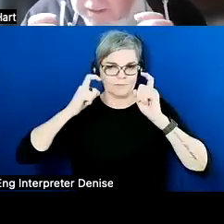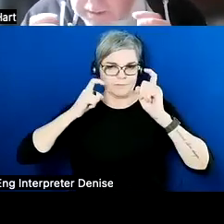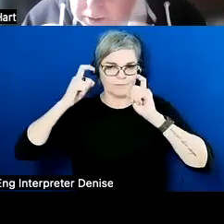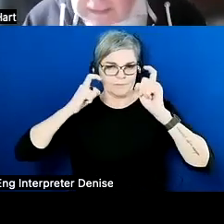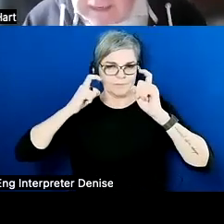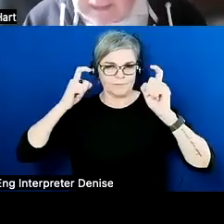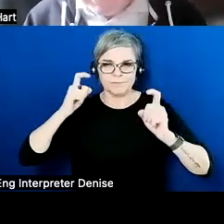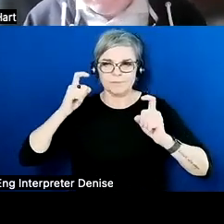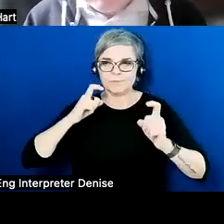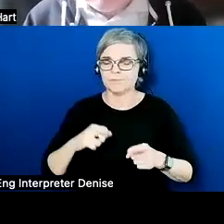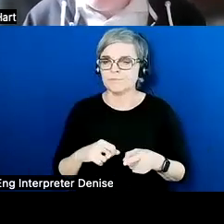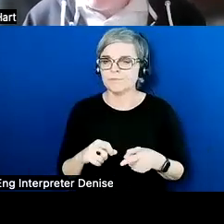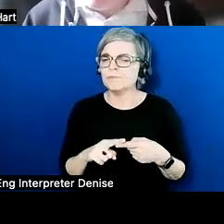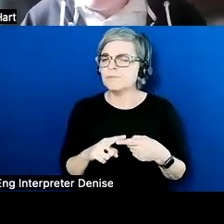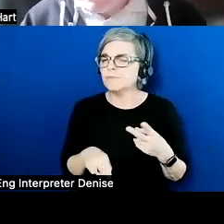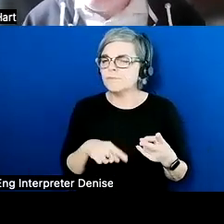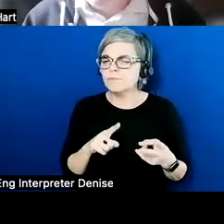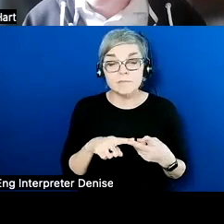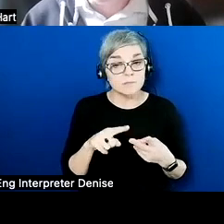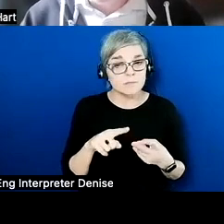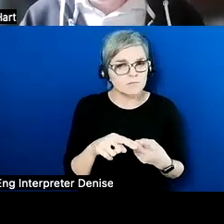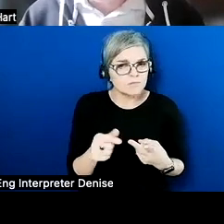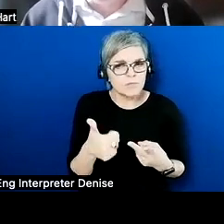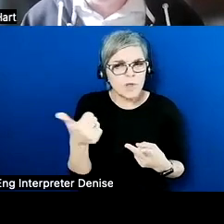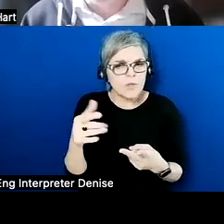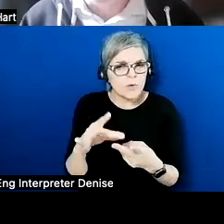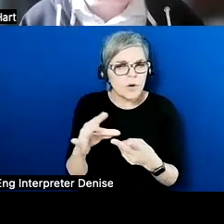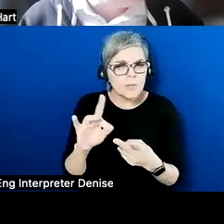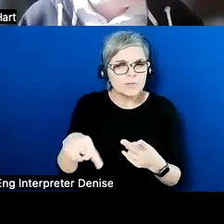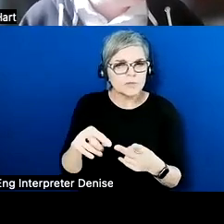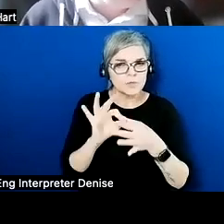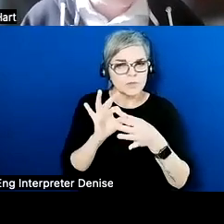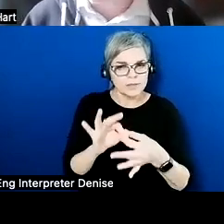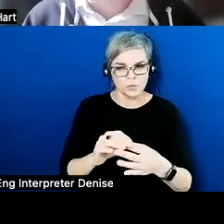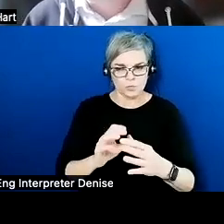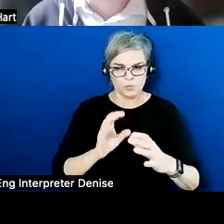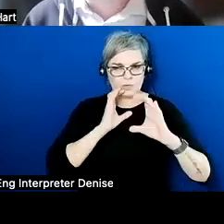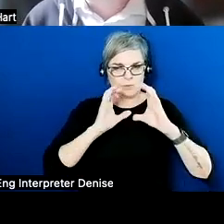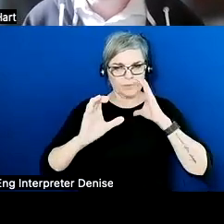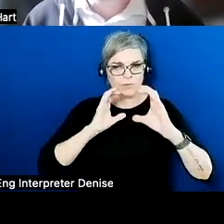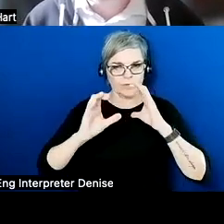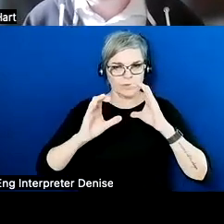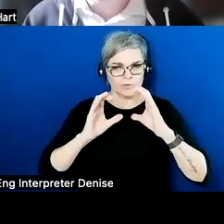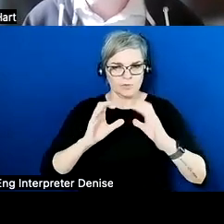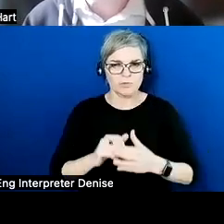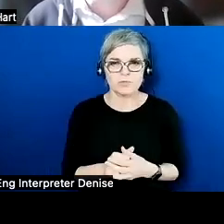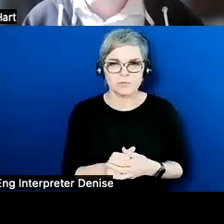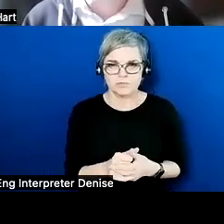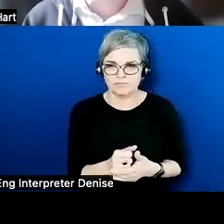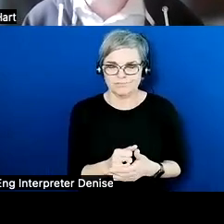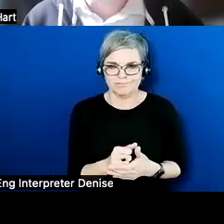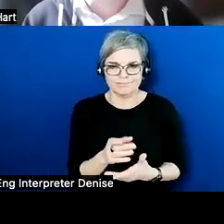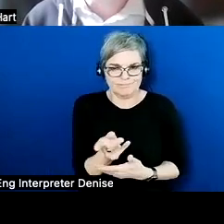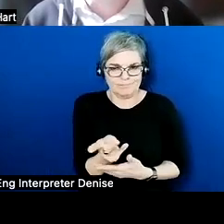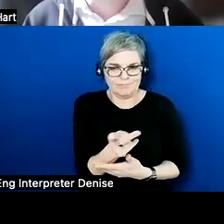the communication that we see happening in this interaction?